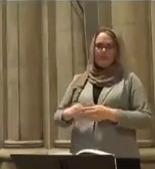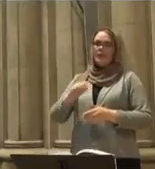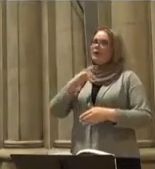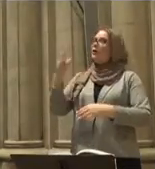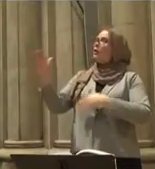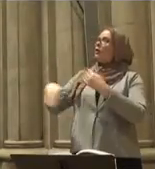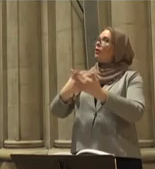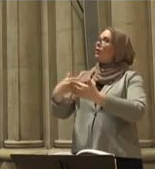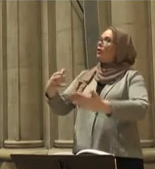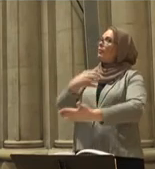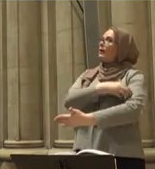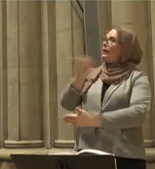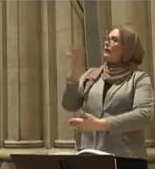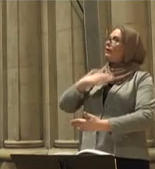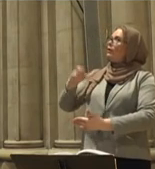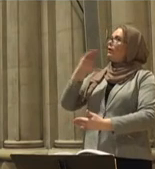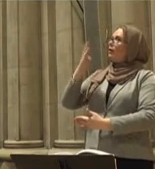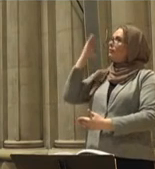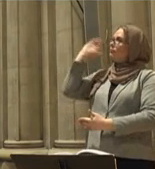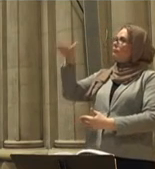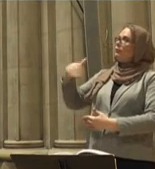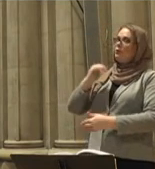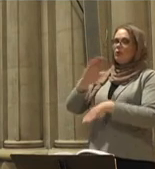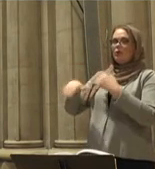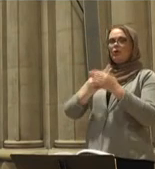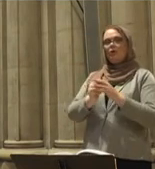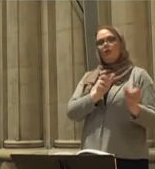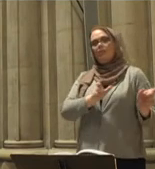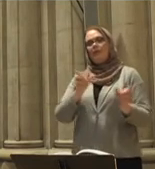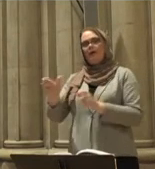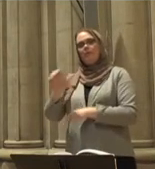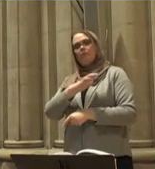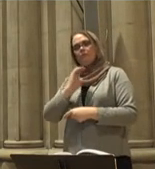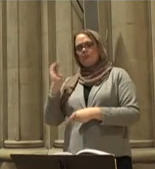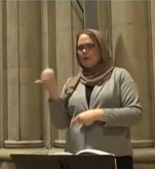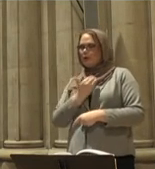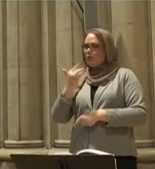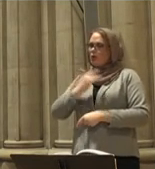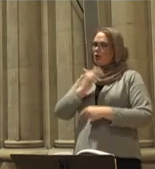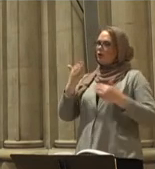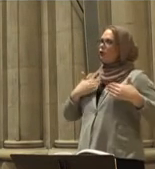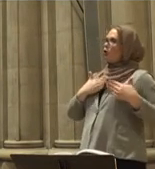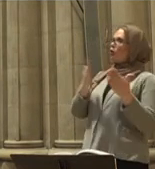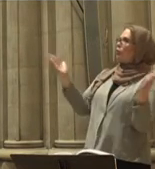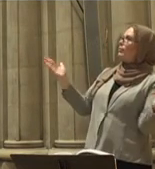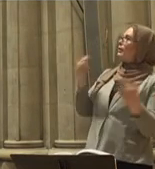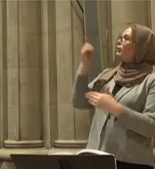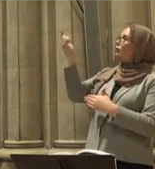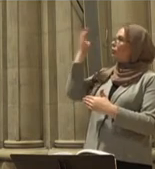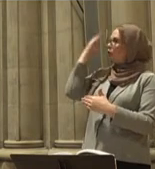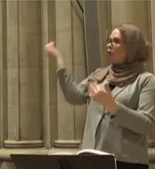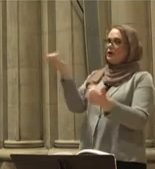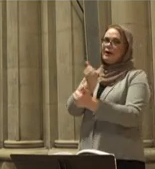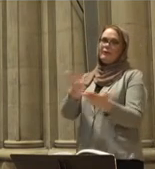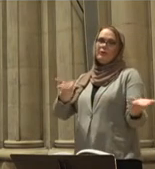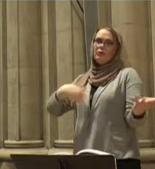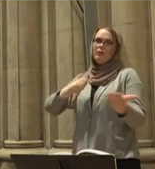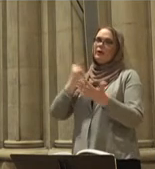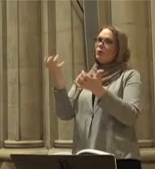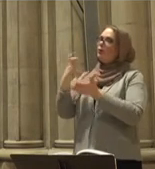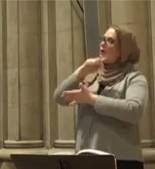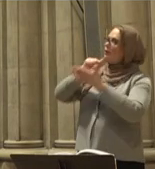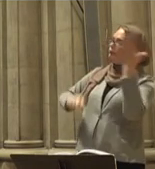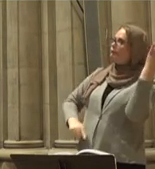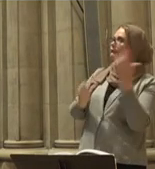Almighty God, to you all hearts are open, all desires known, and from you no secrets are